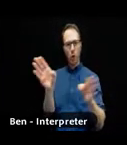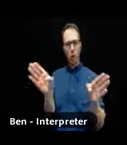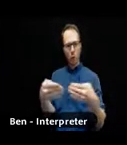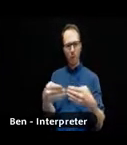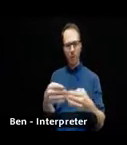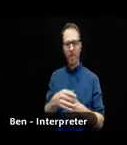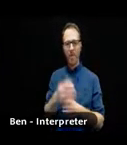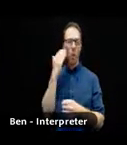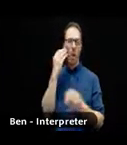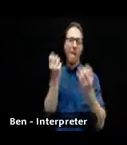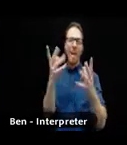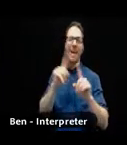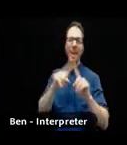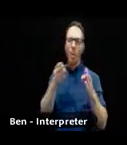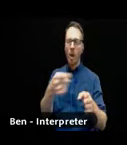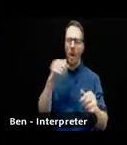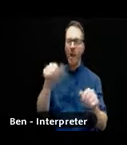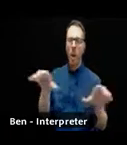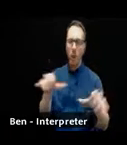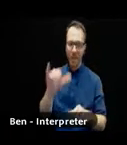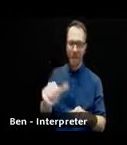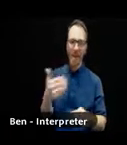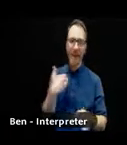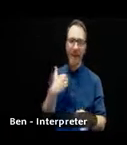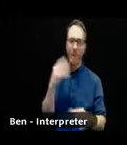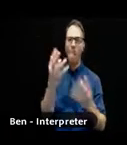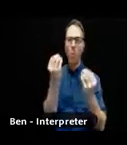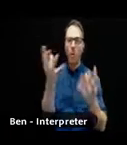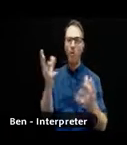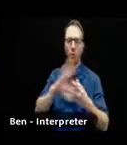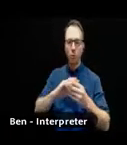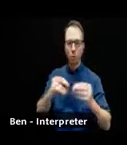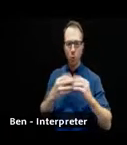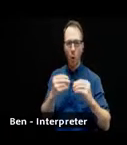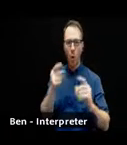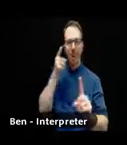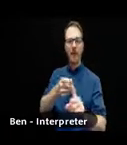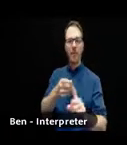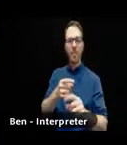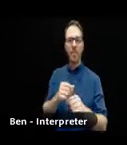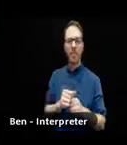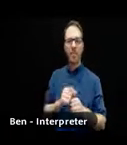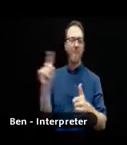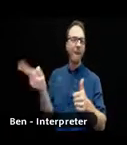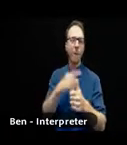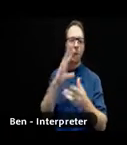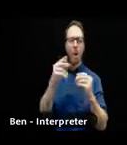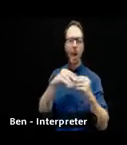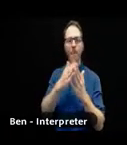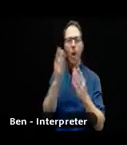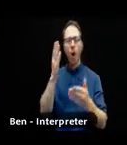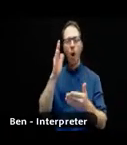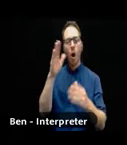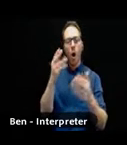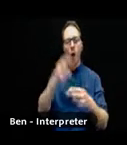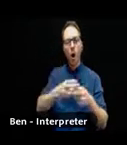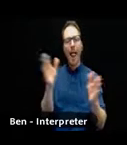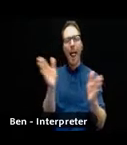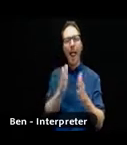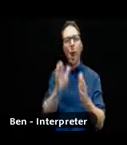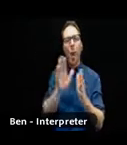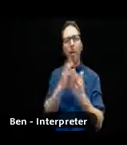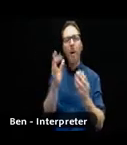there are many different ways in which we can do this, right? There's a beautiful story about, it's the first story in a book called The Little Book of Family Group Conferences,